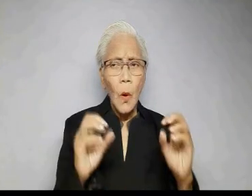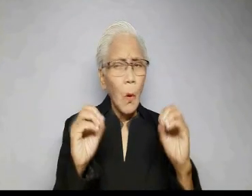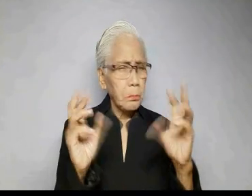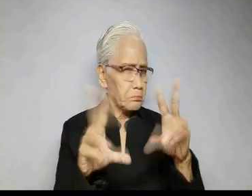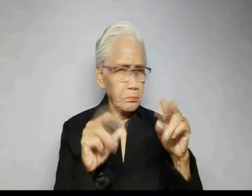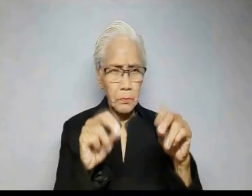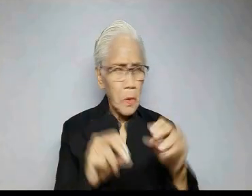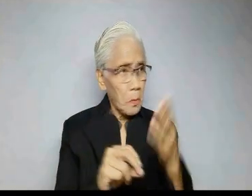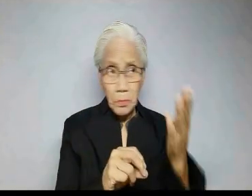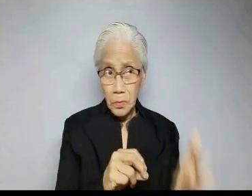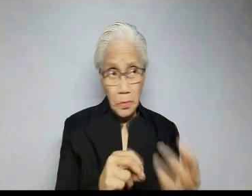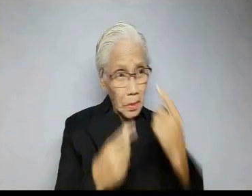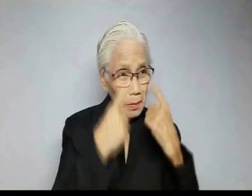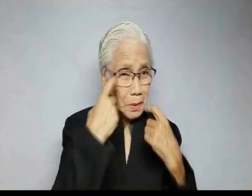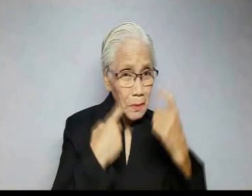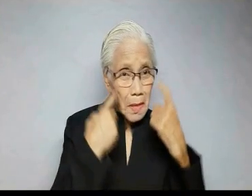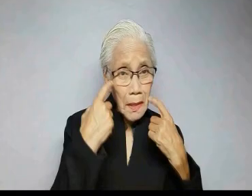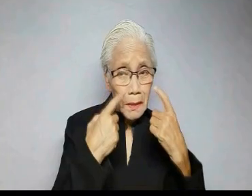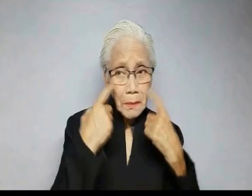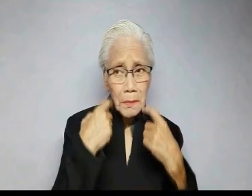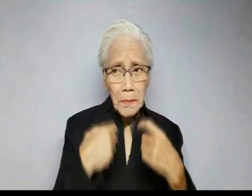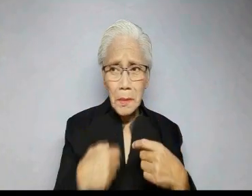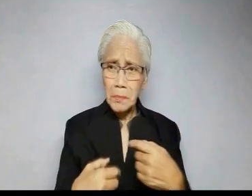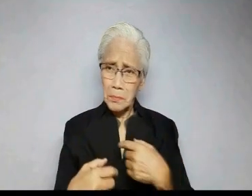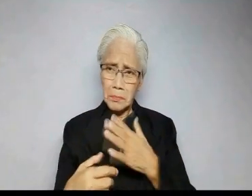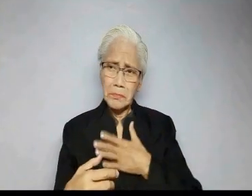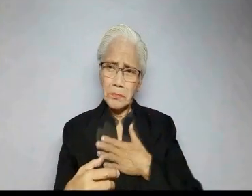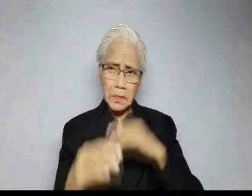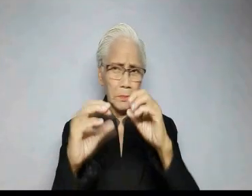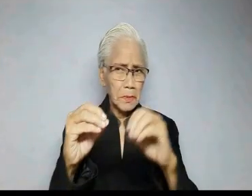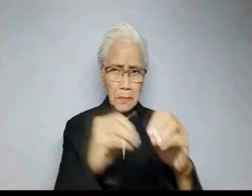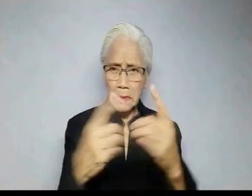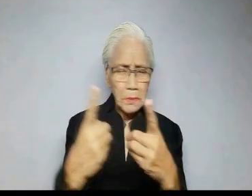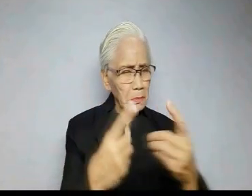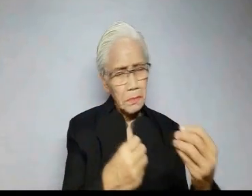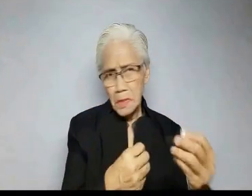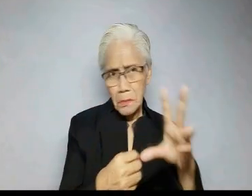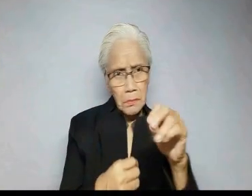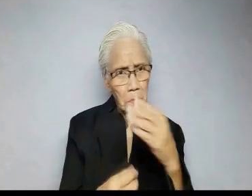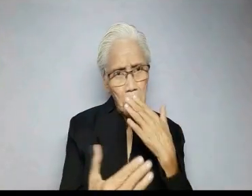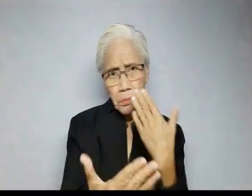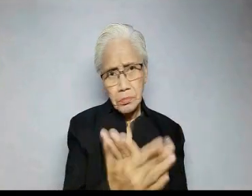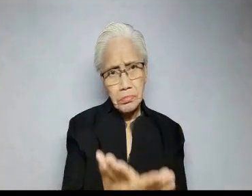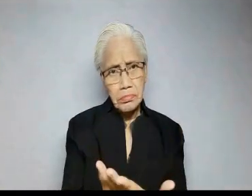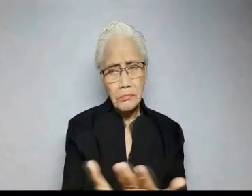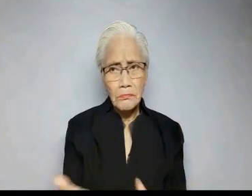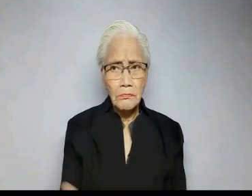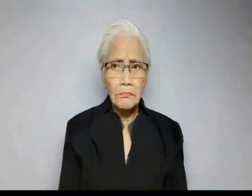Oh no, you're gonna cry? My taming you has done you no good at all.